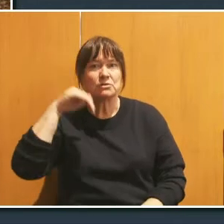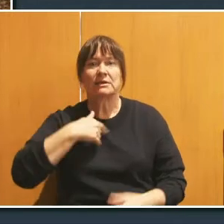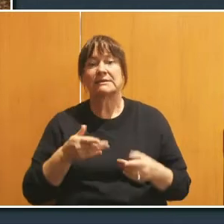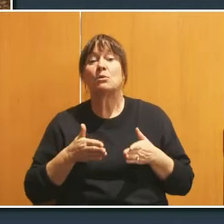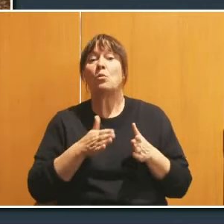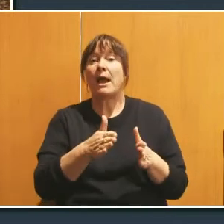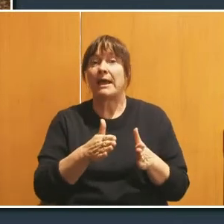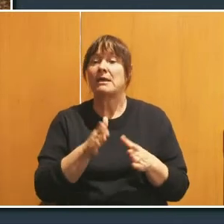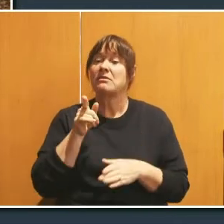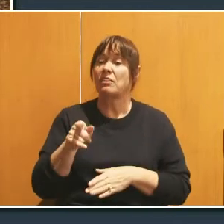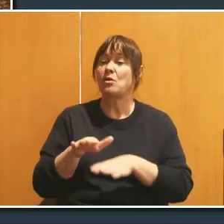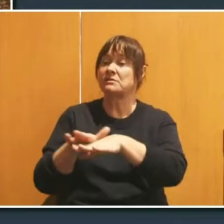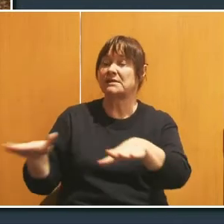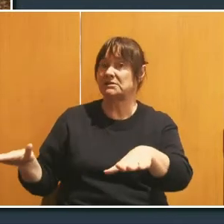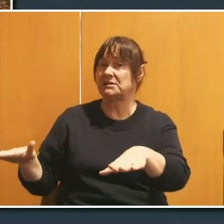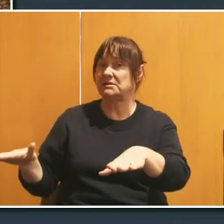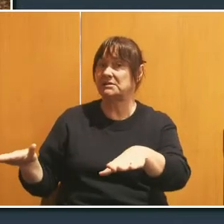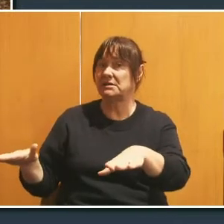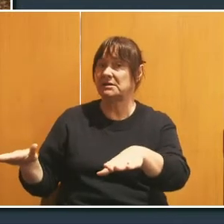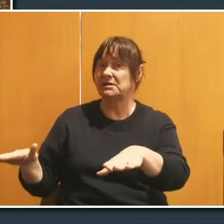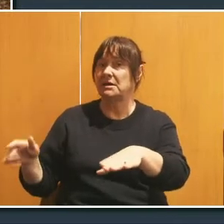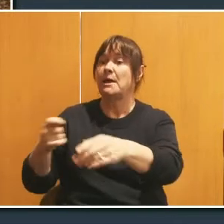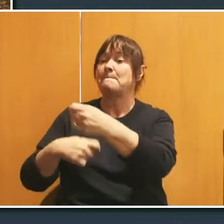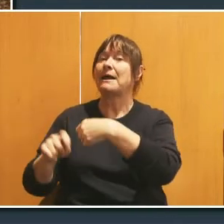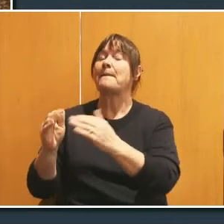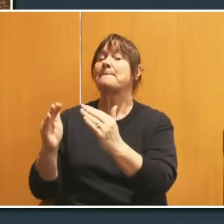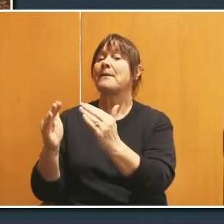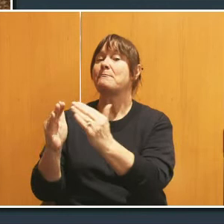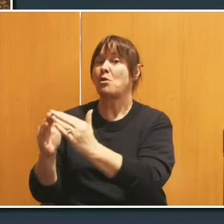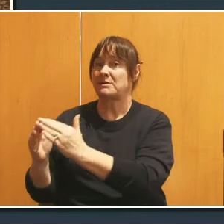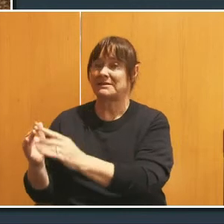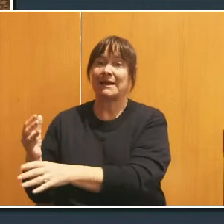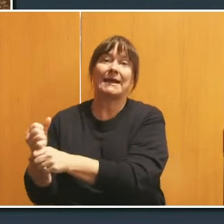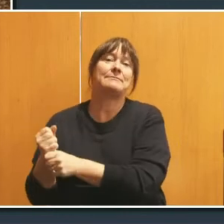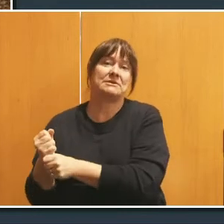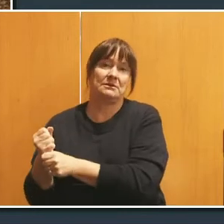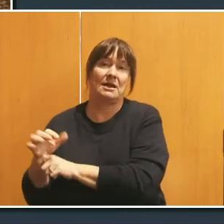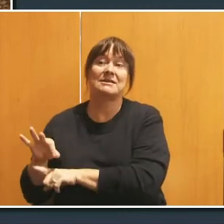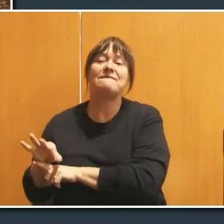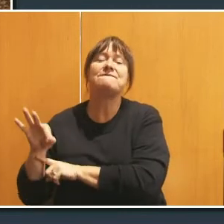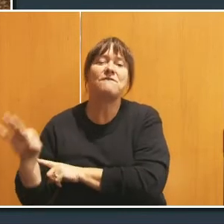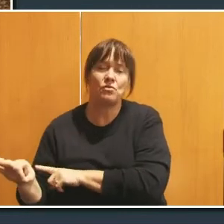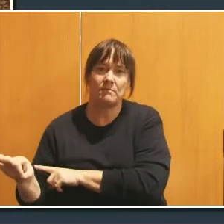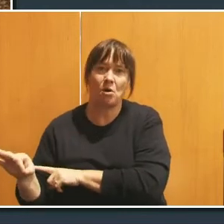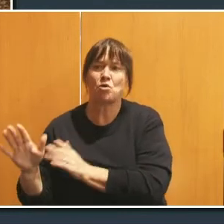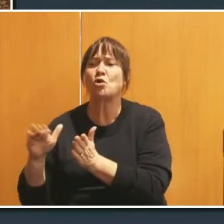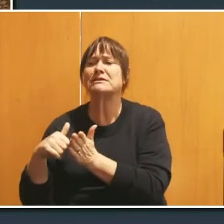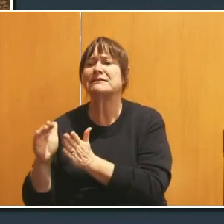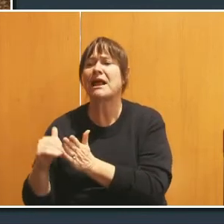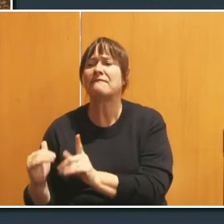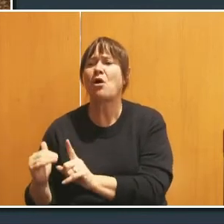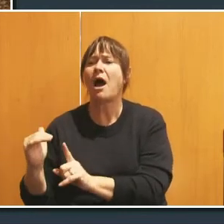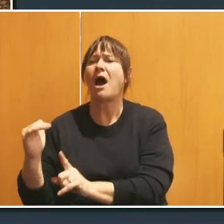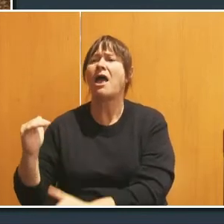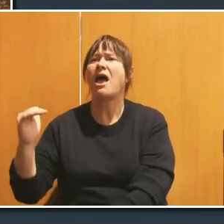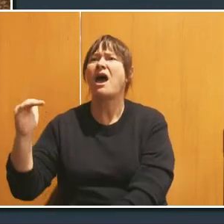those sections become, those properties are retained as affordable sections and can't be